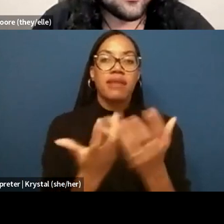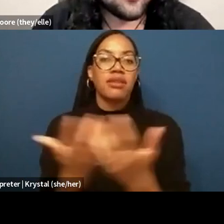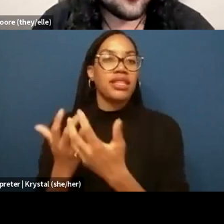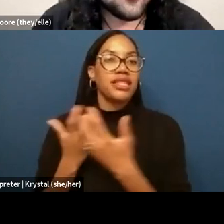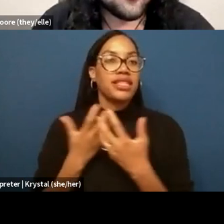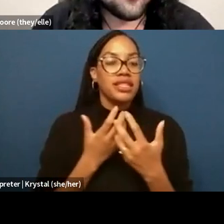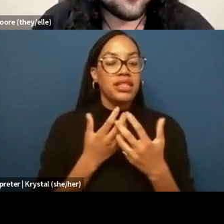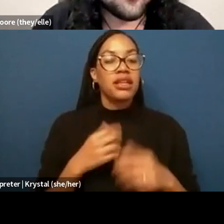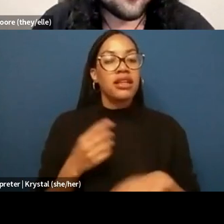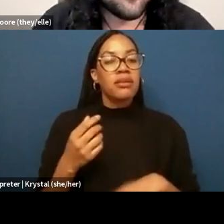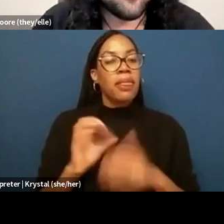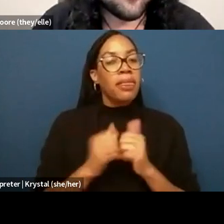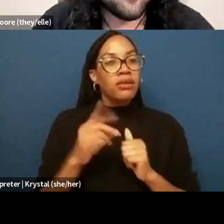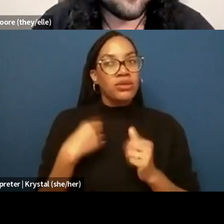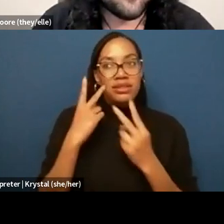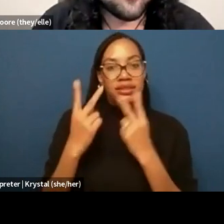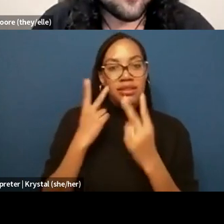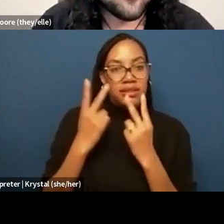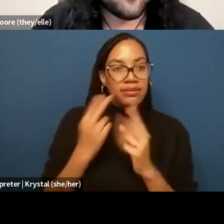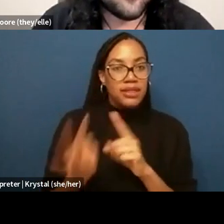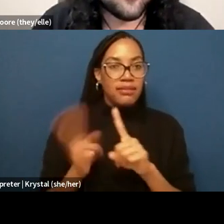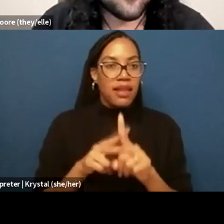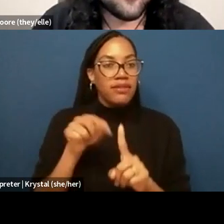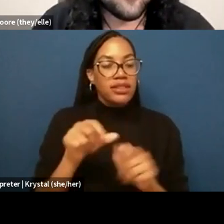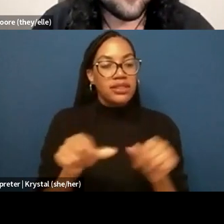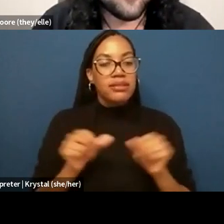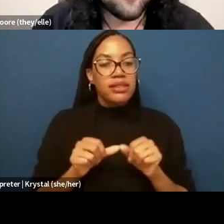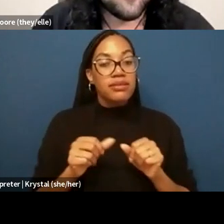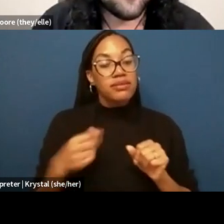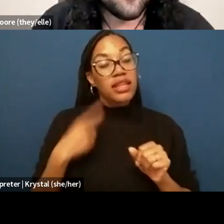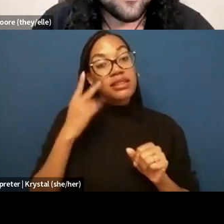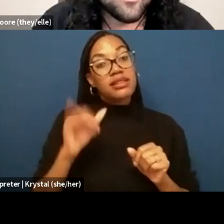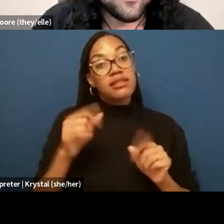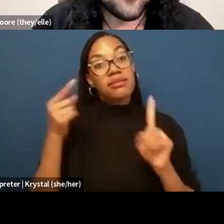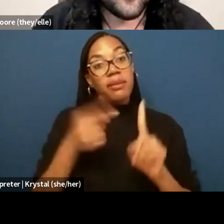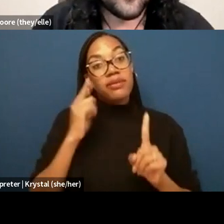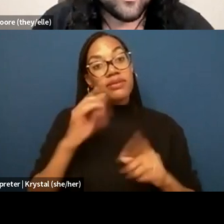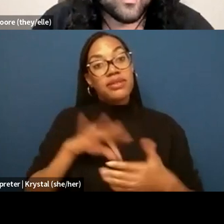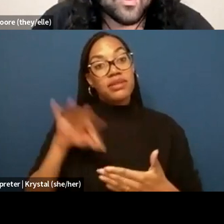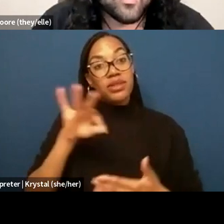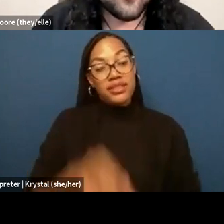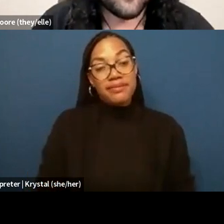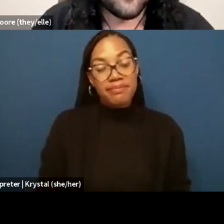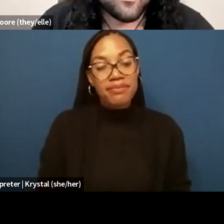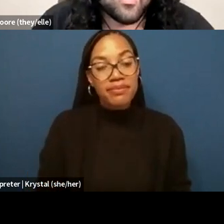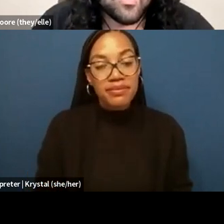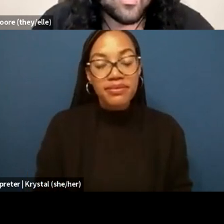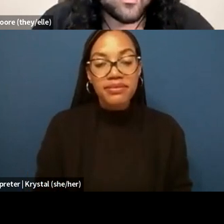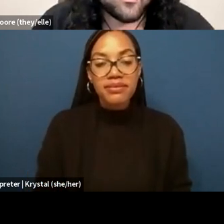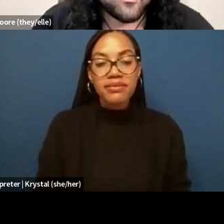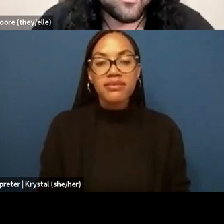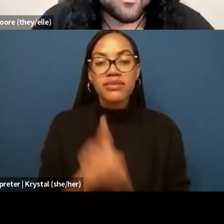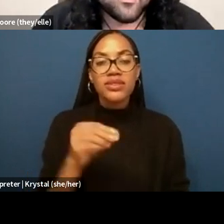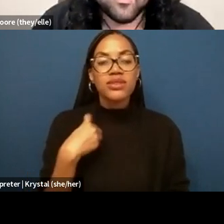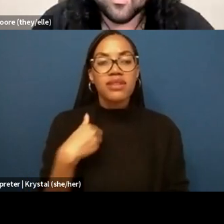in these spaces? I see that as a goal and a purpose of spirituality. So there are areas which